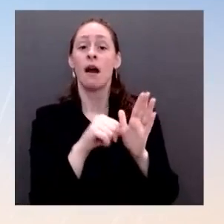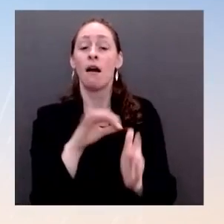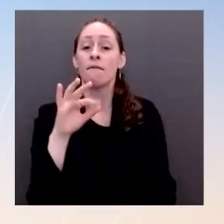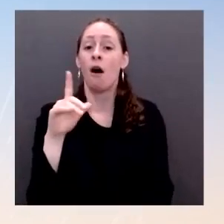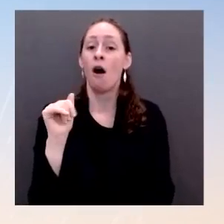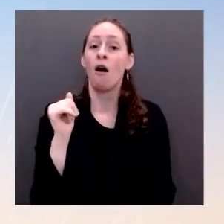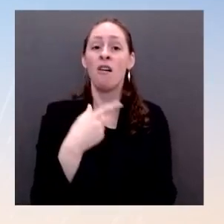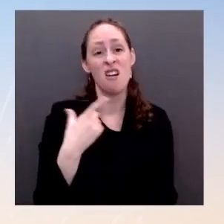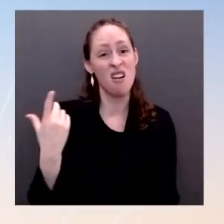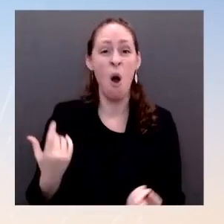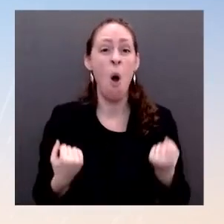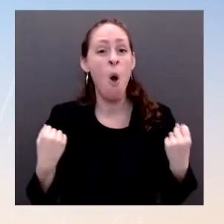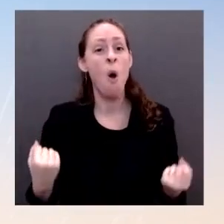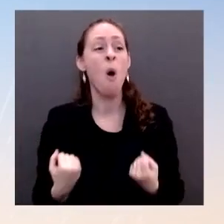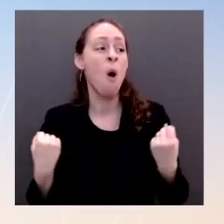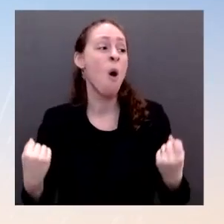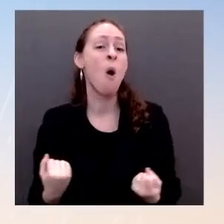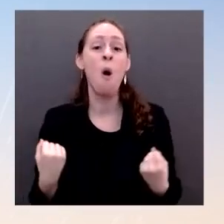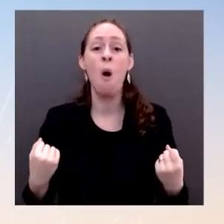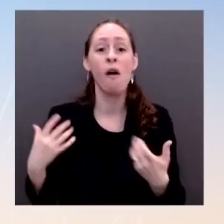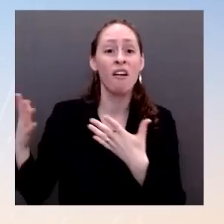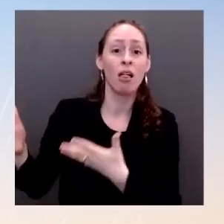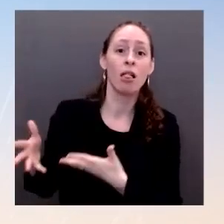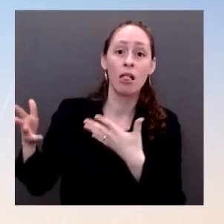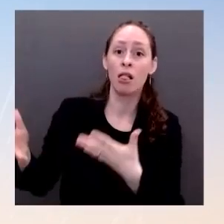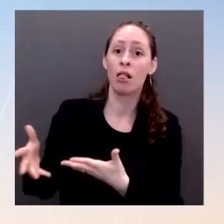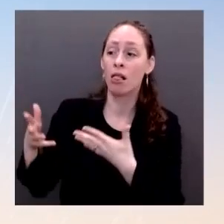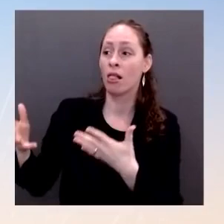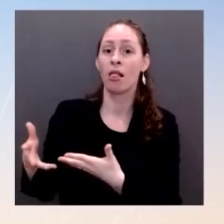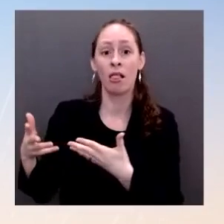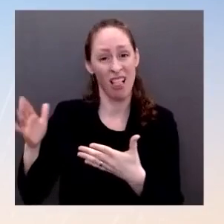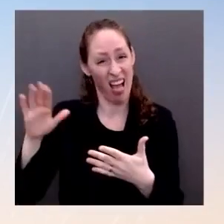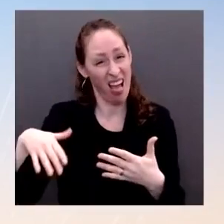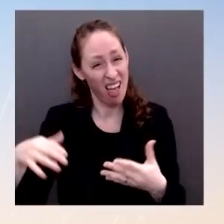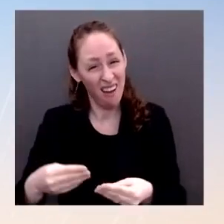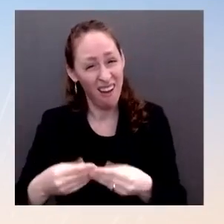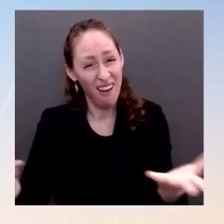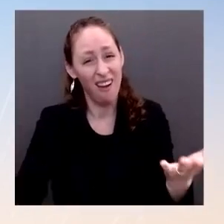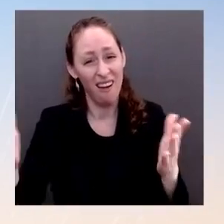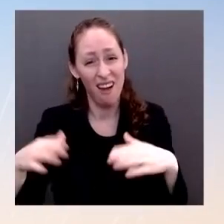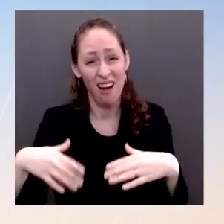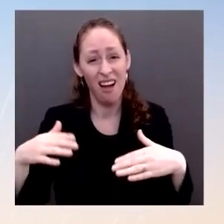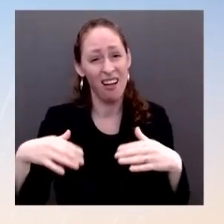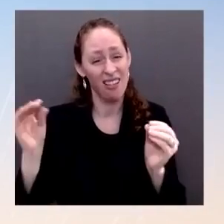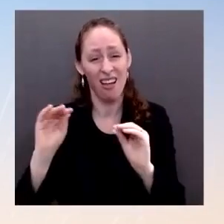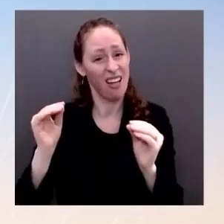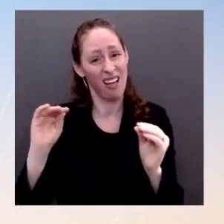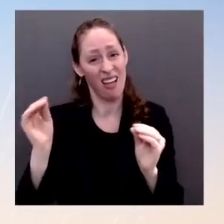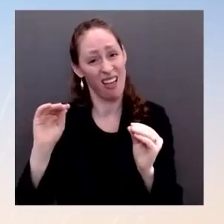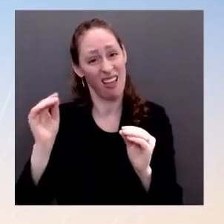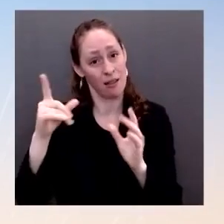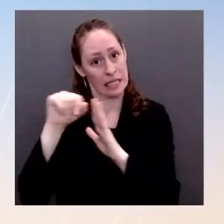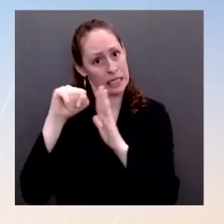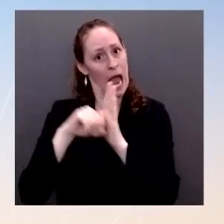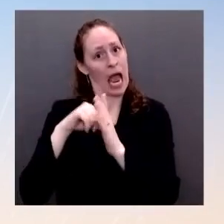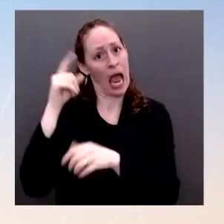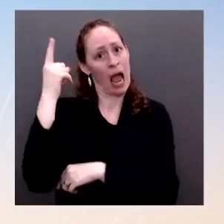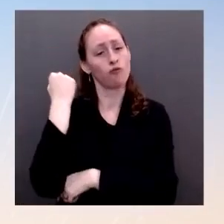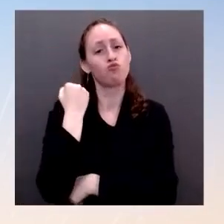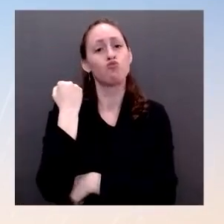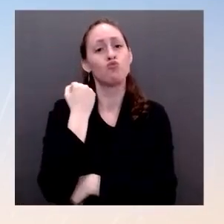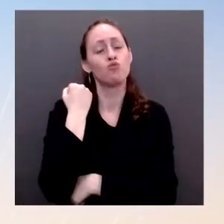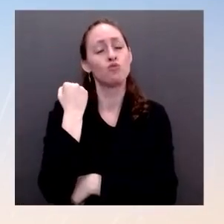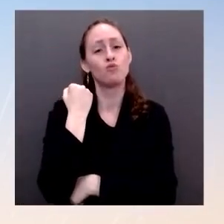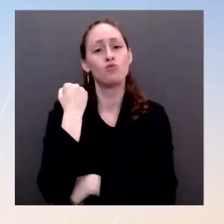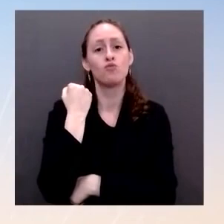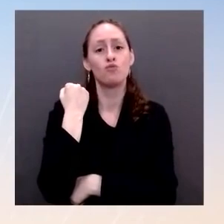to distribute money to state across the state and to school districts. Now, part of it is you have to write a plan for how you're going to keep schools open to get the